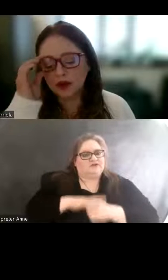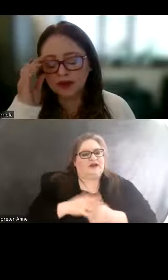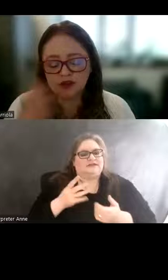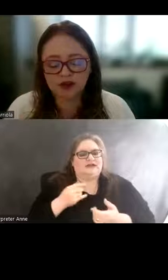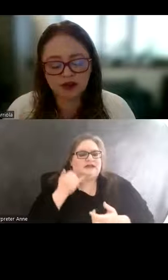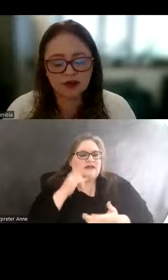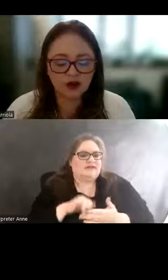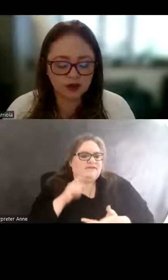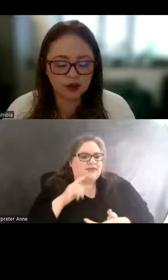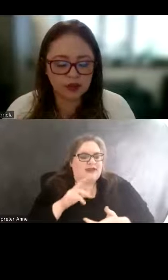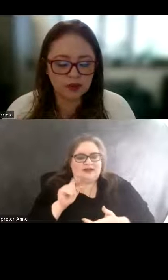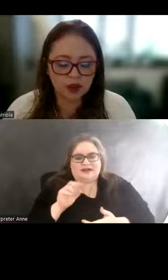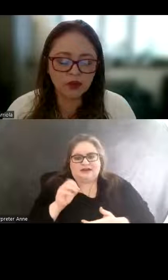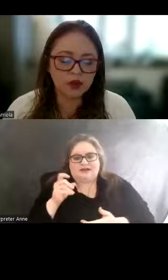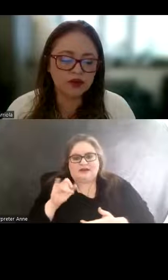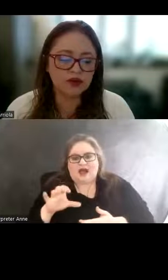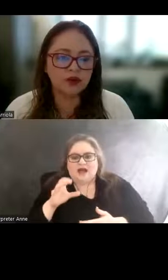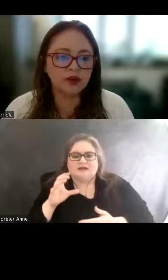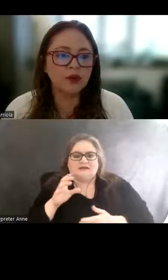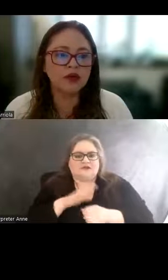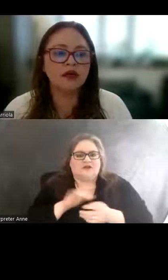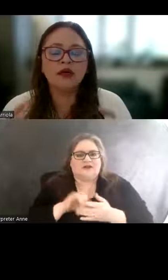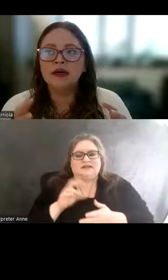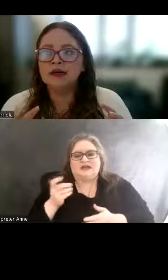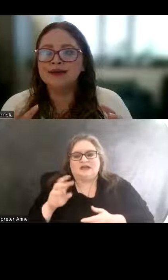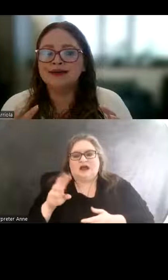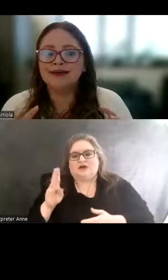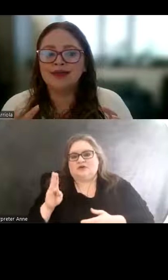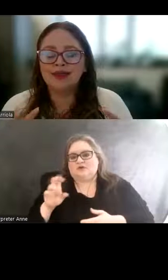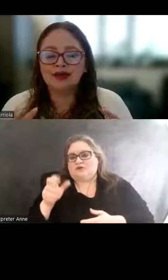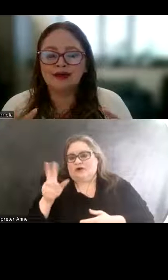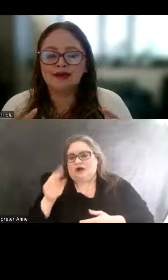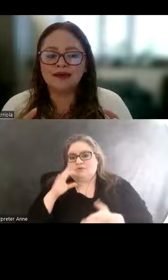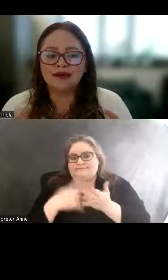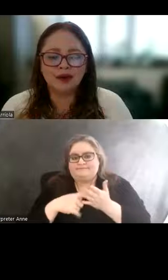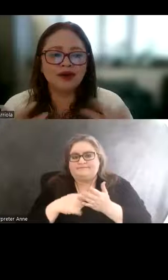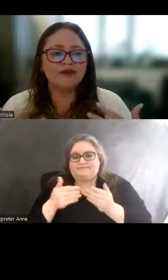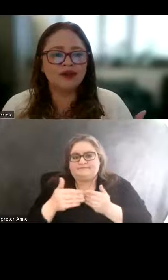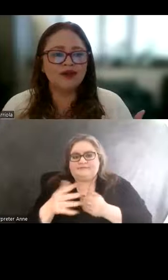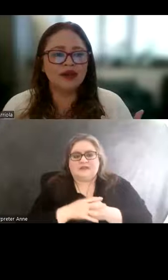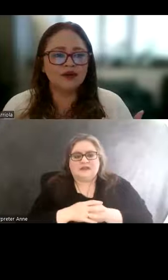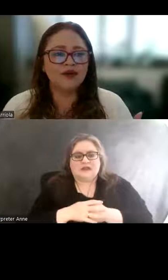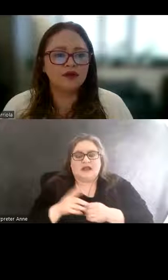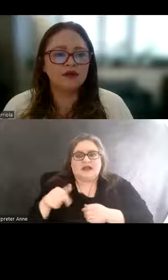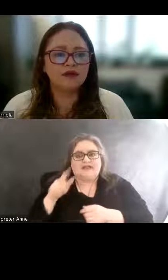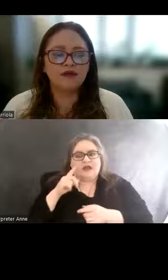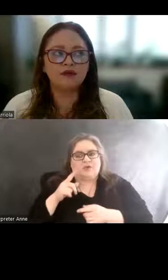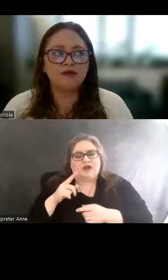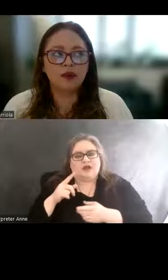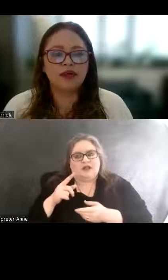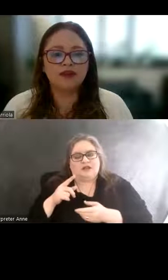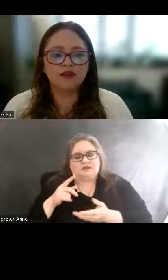and that toxic stress that Dr. Brown will go into in a little bit, then they're going to feed into that too. So